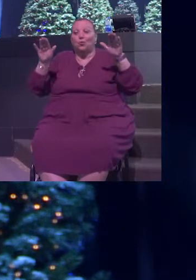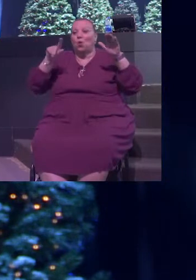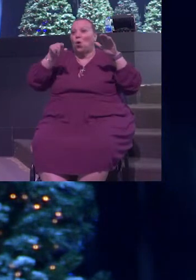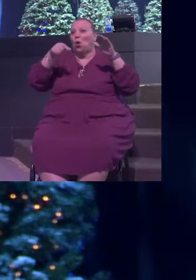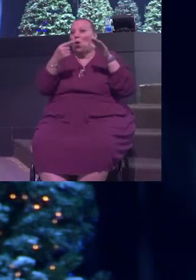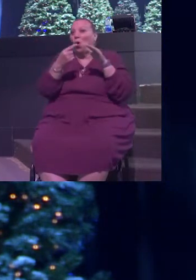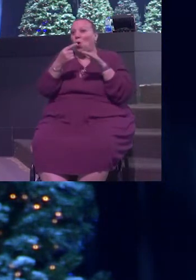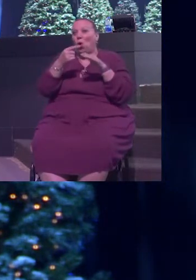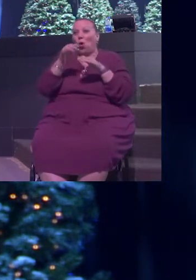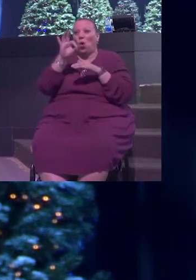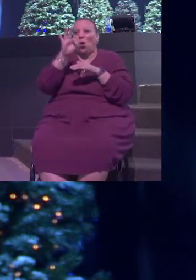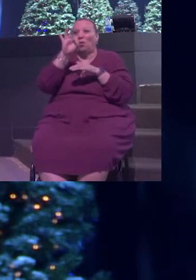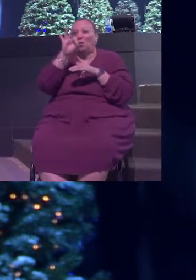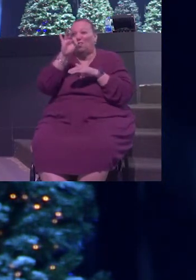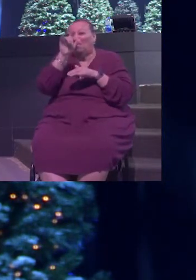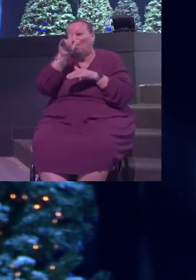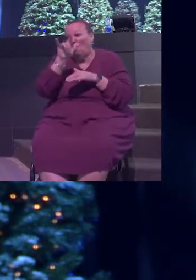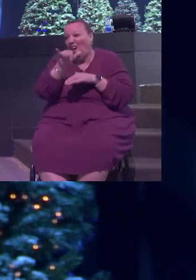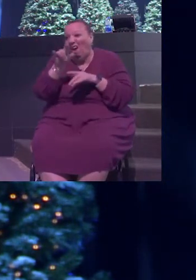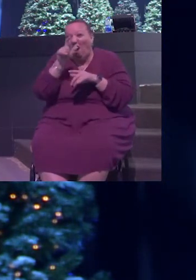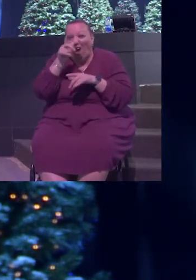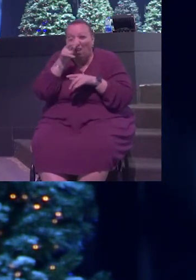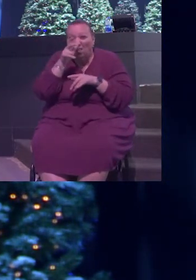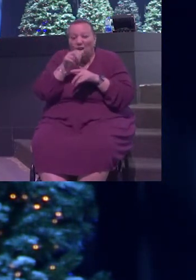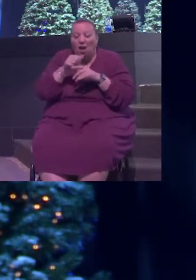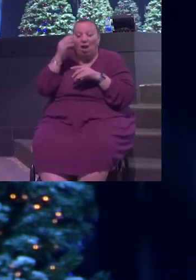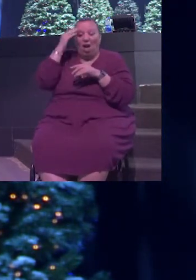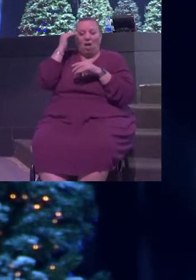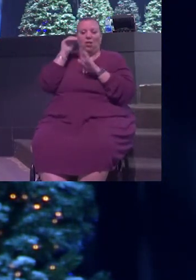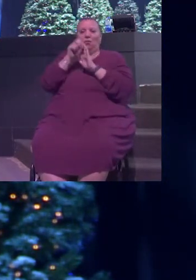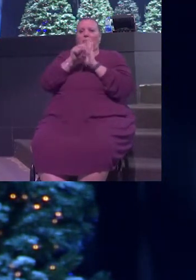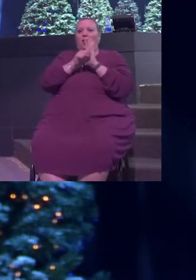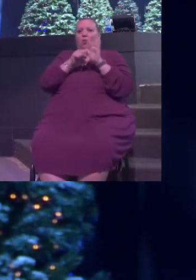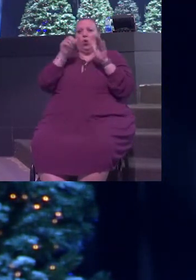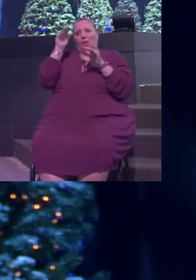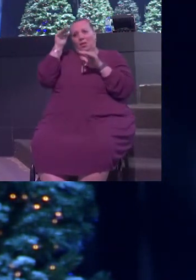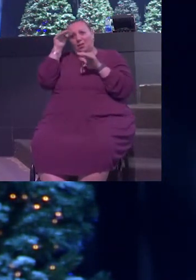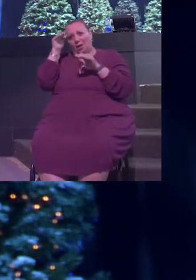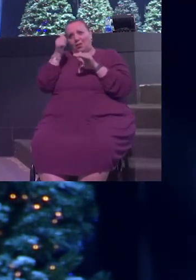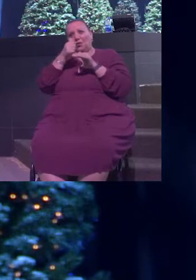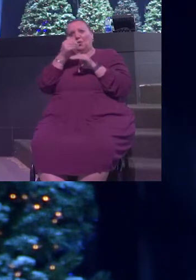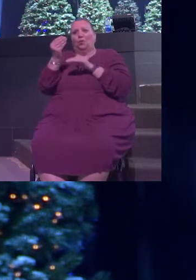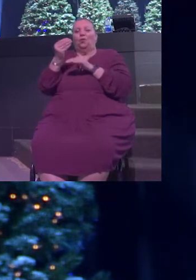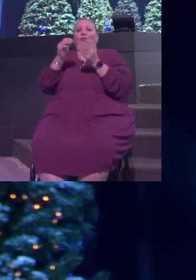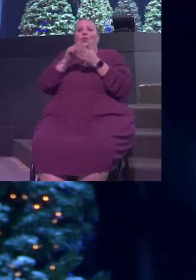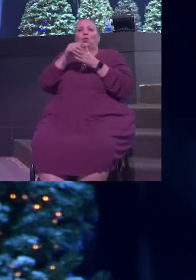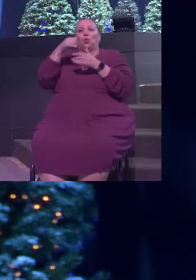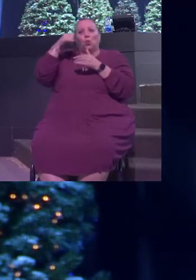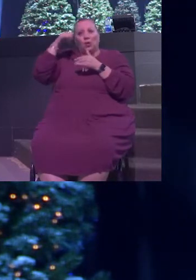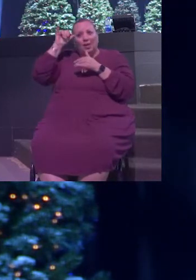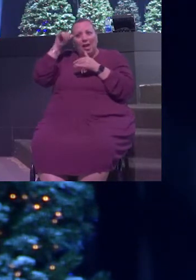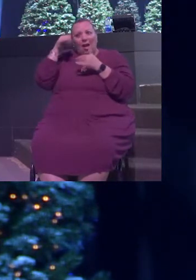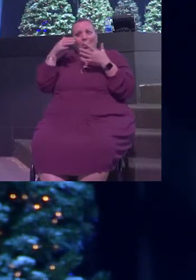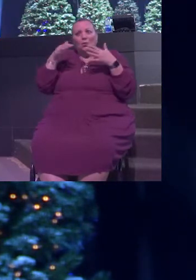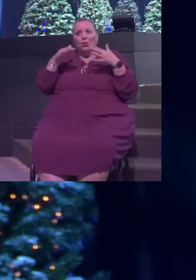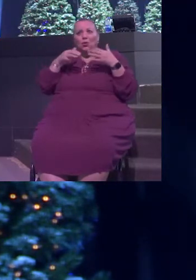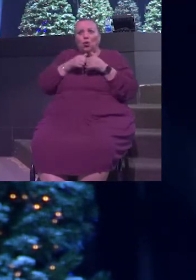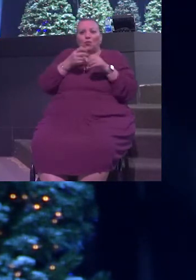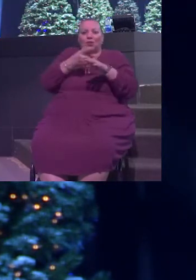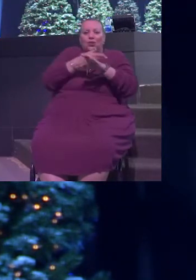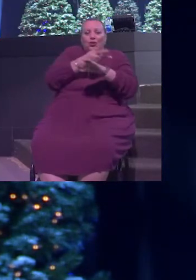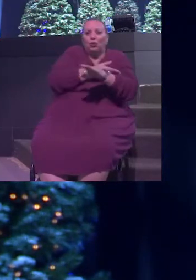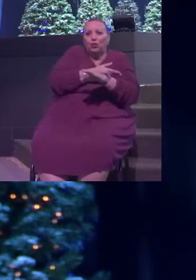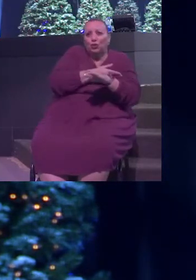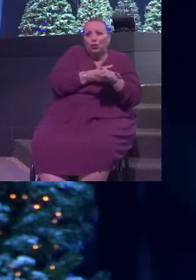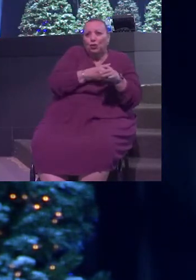only flies. Where you would have expected heads of state, there were only donkeys, a few haltered cows, a nervous band of sheep,